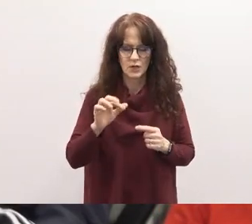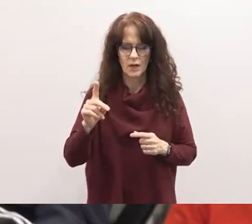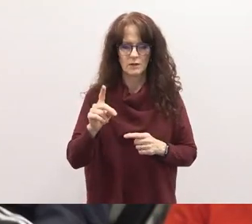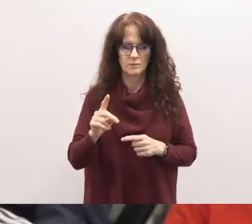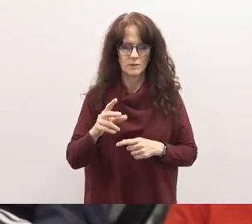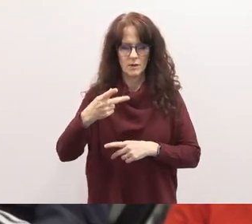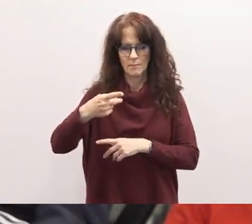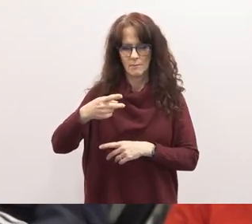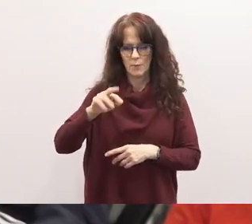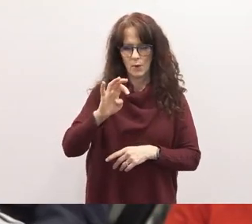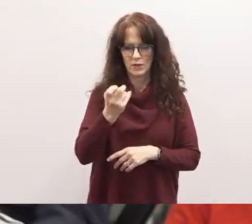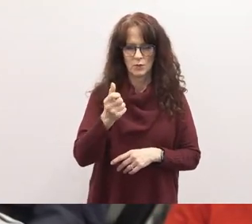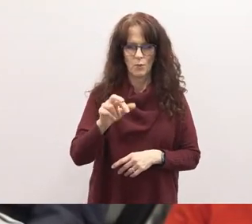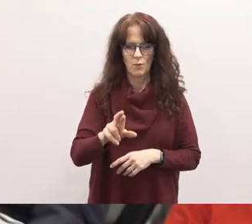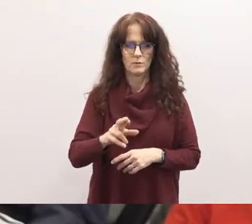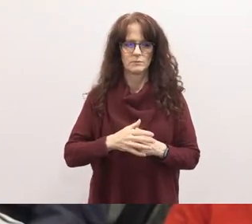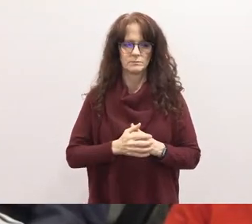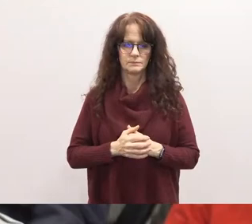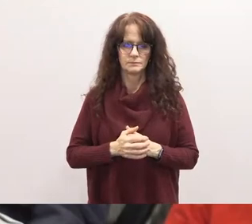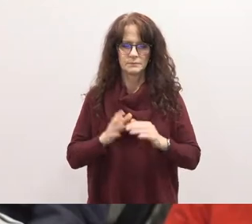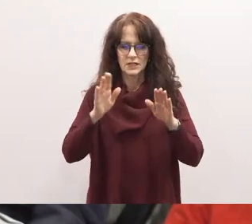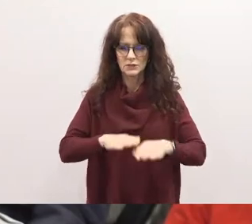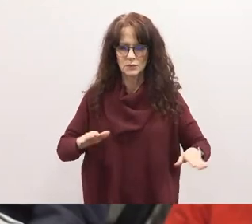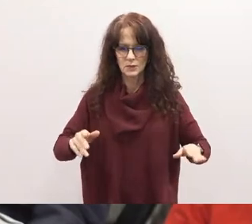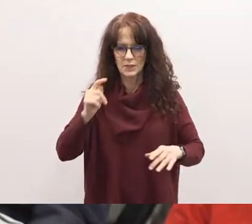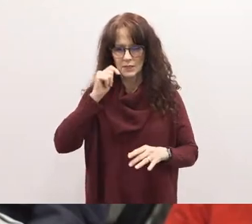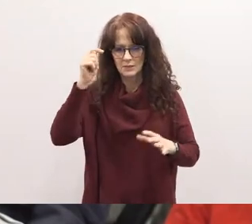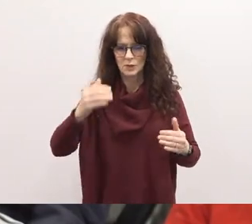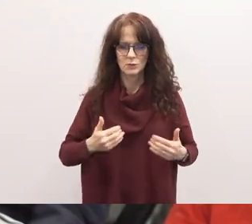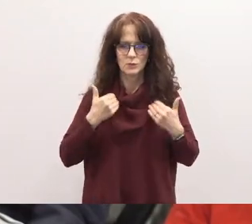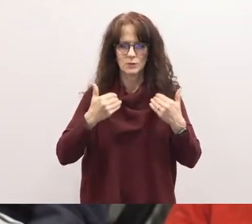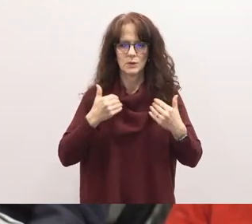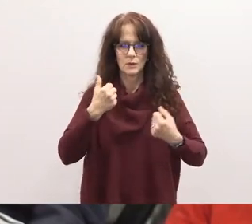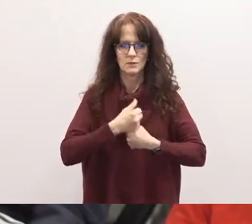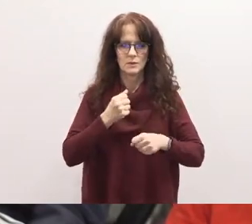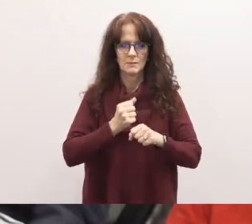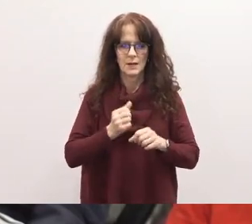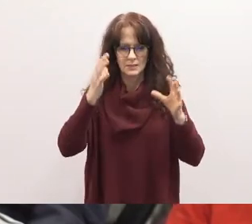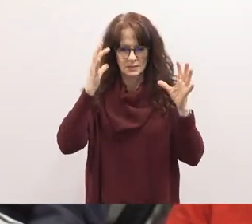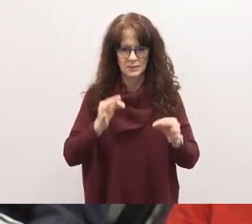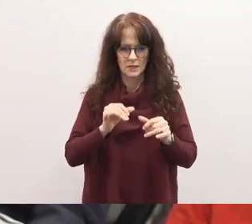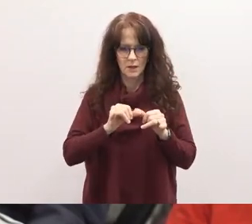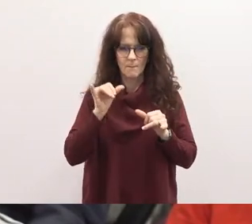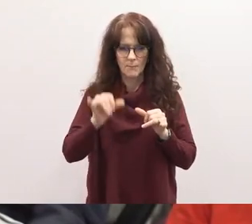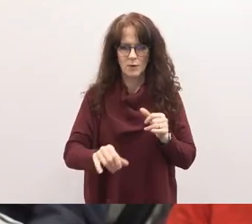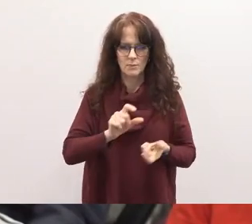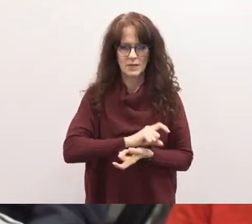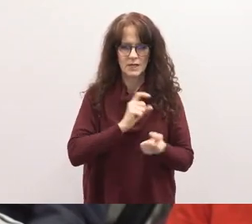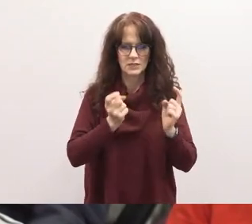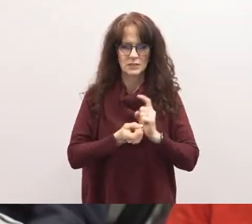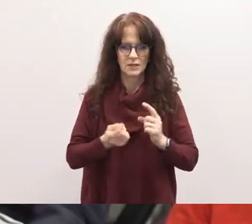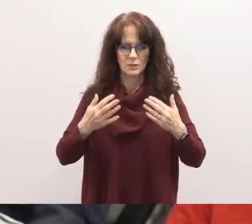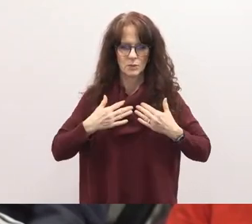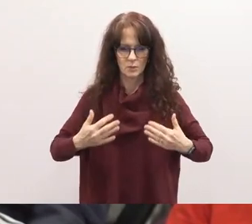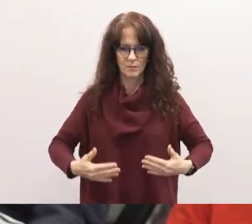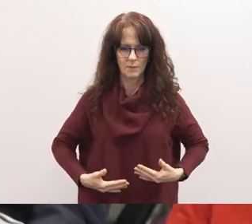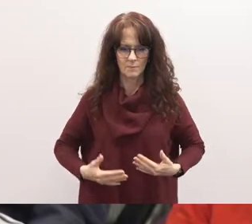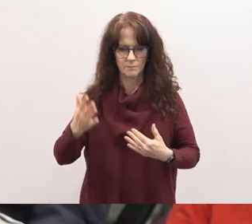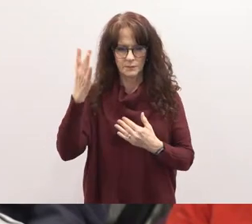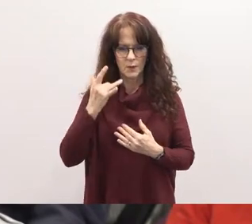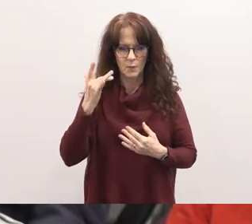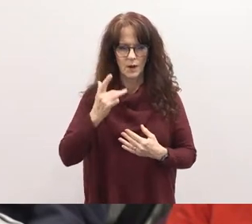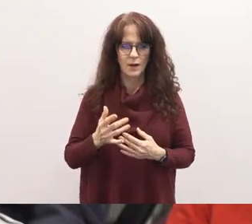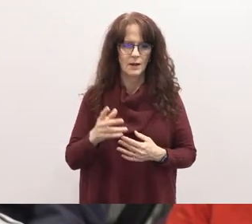fact is that children and teens are too young to make decisions about permanent changes to their bodies. Again, why is